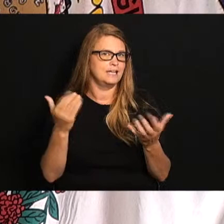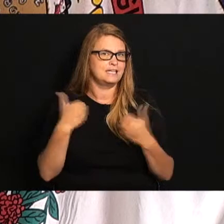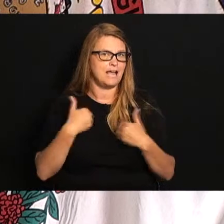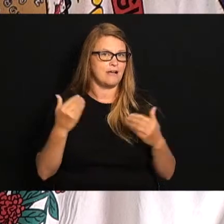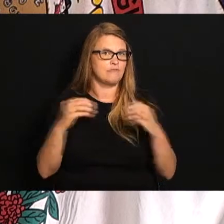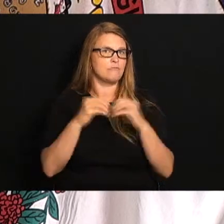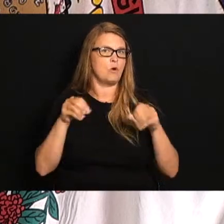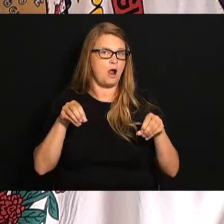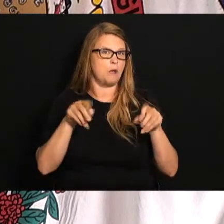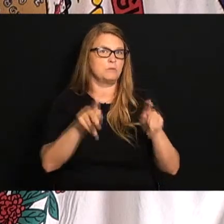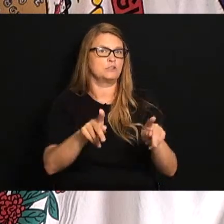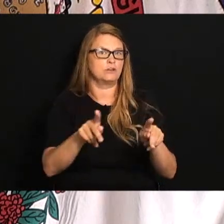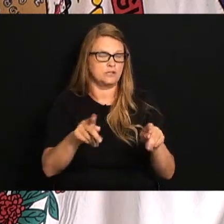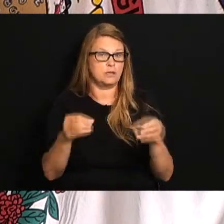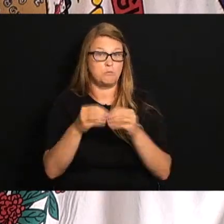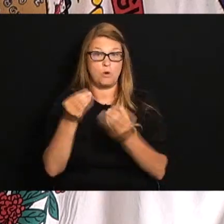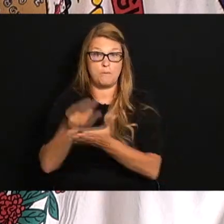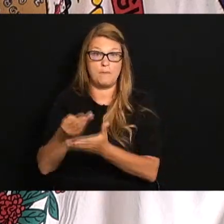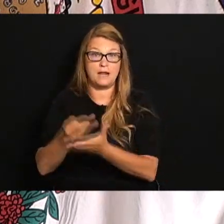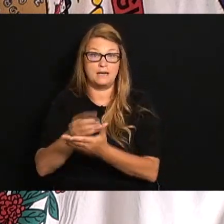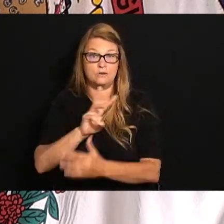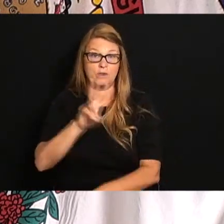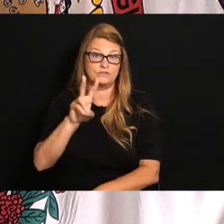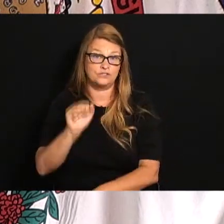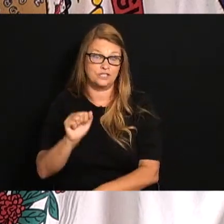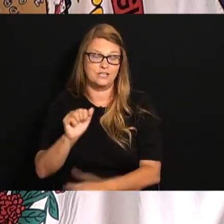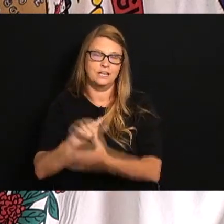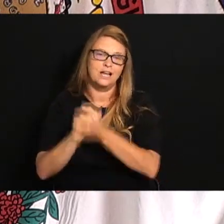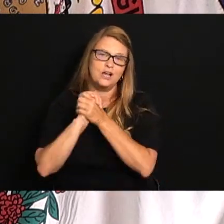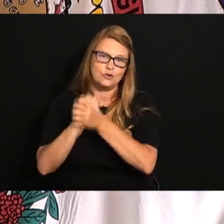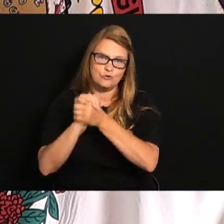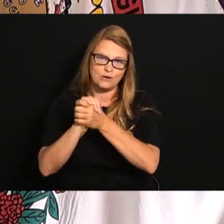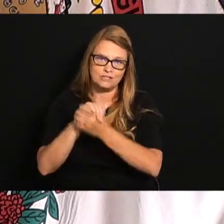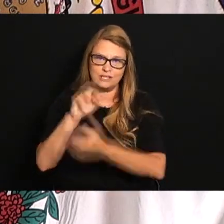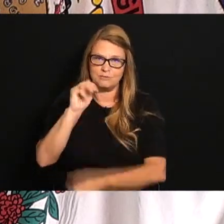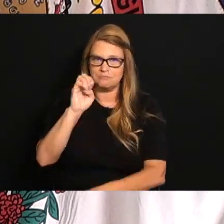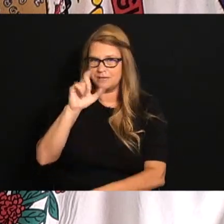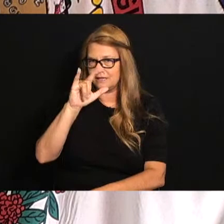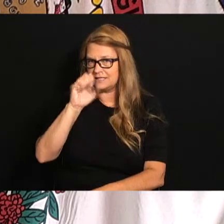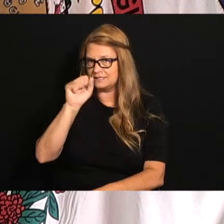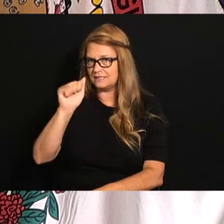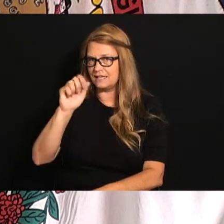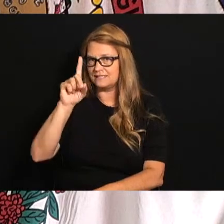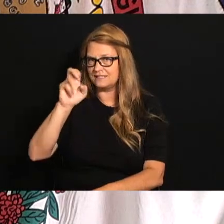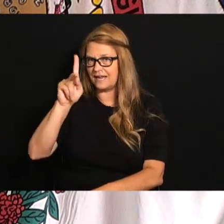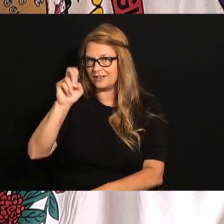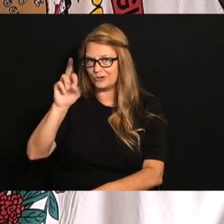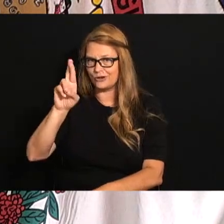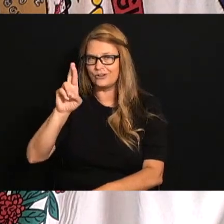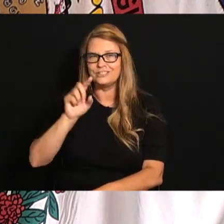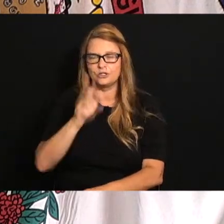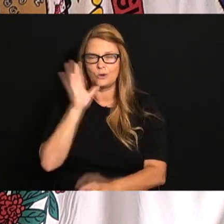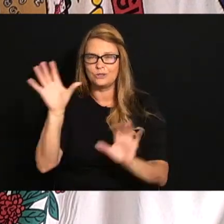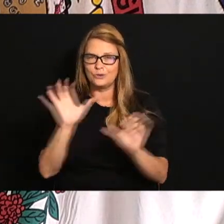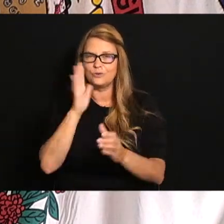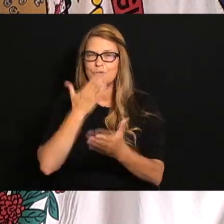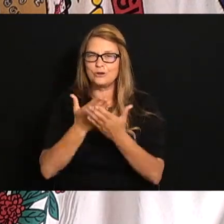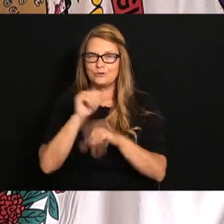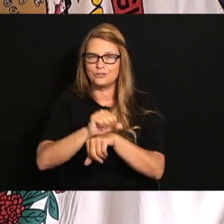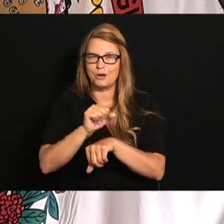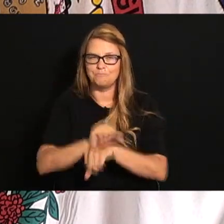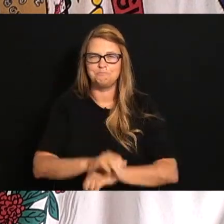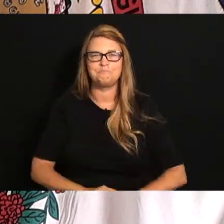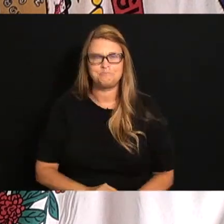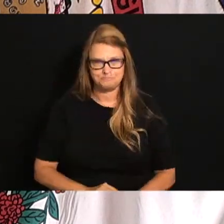more opportunity and more dollars to West Virginia. So we congratulate Melissa Decker, and I know she'll do a great job. Great